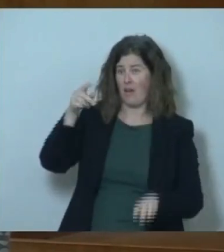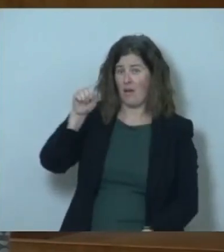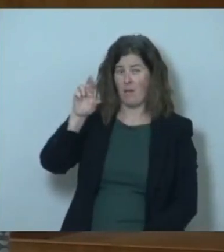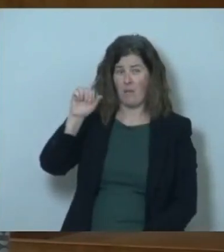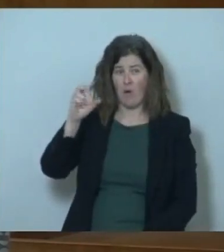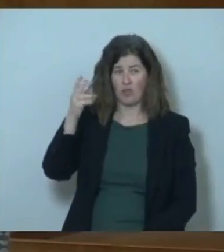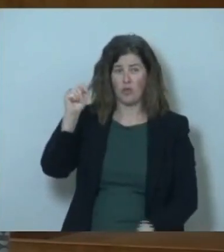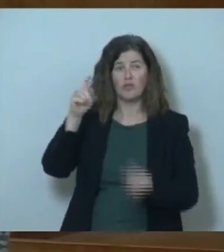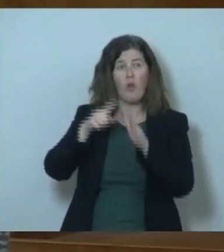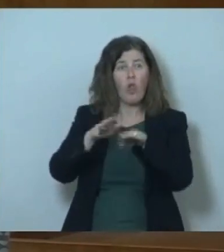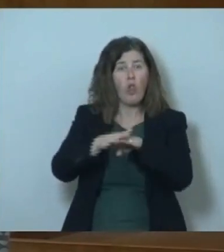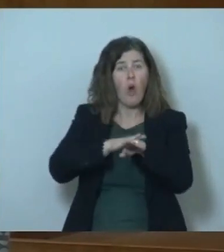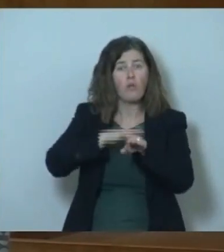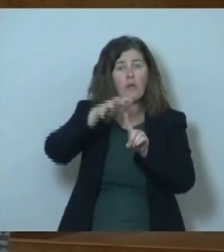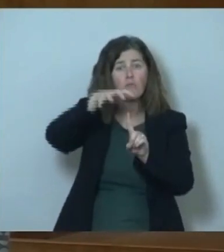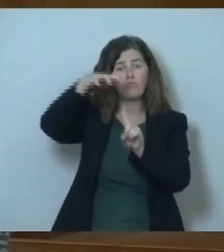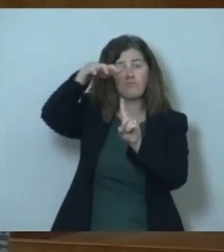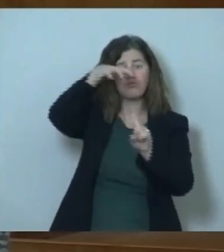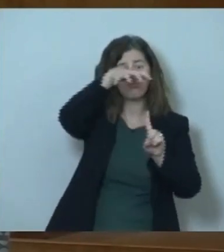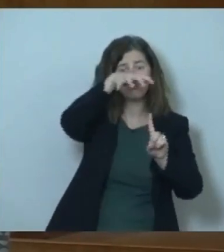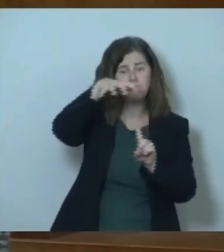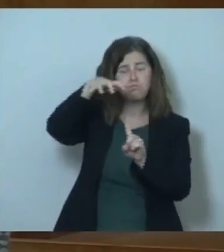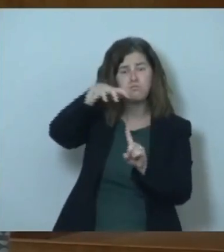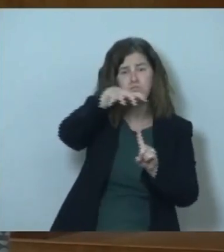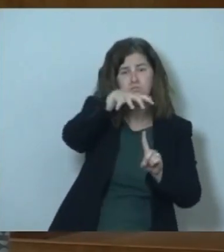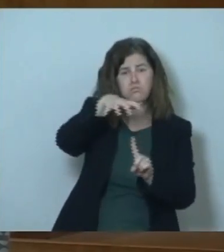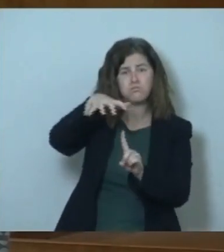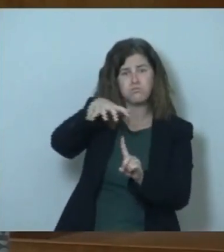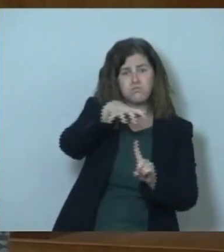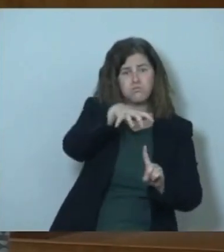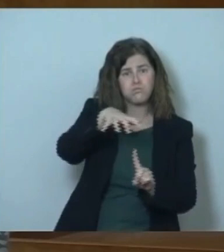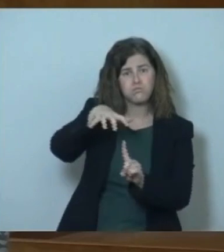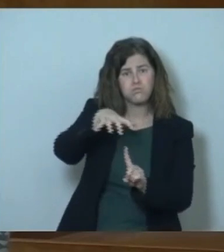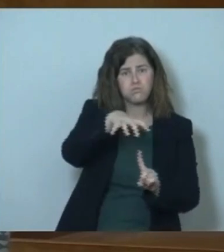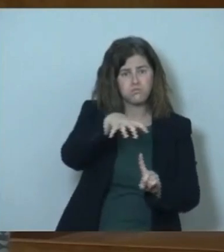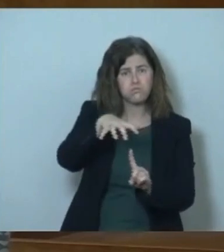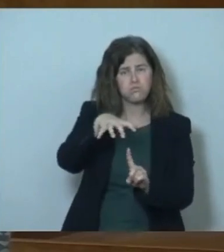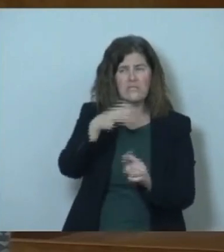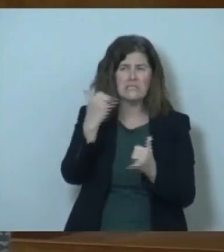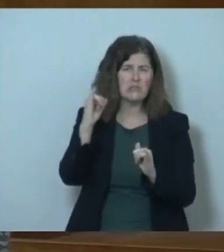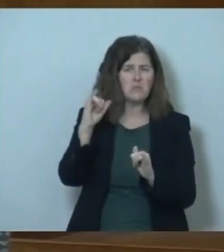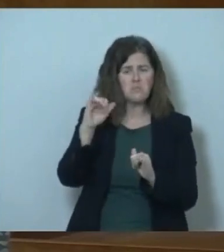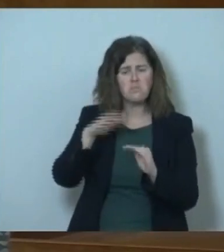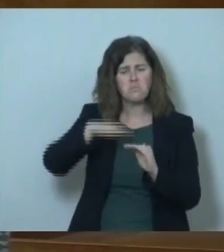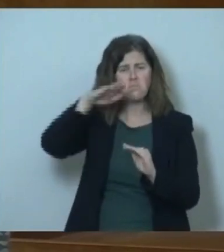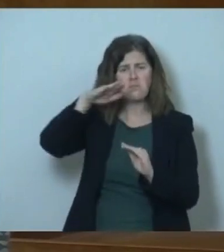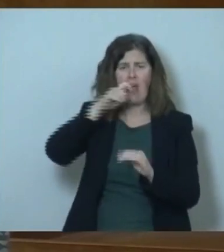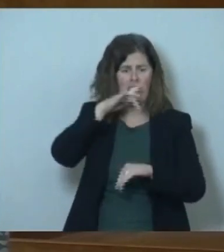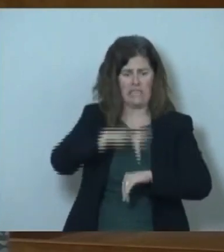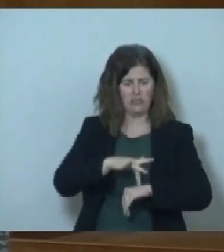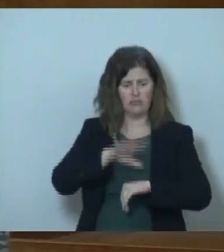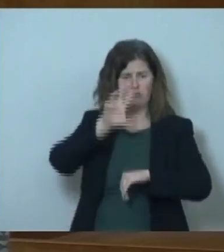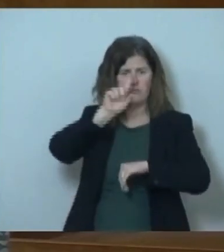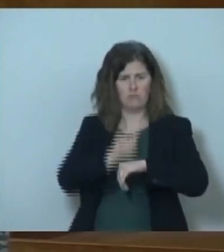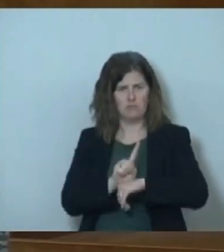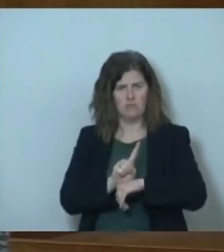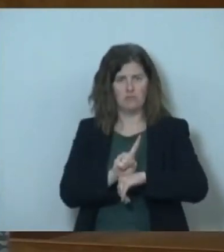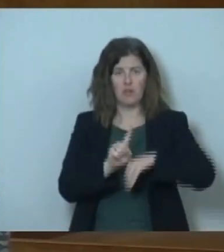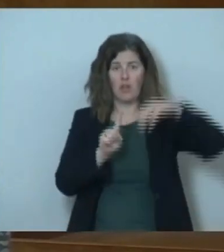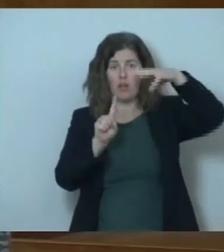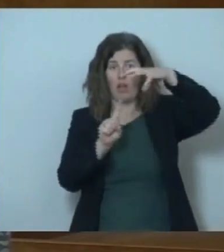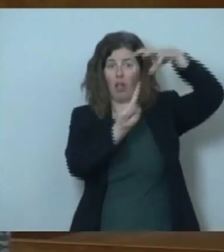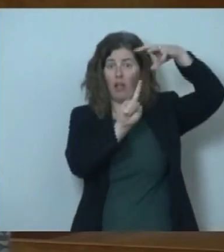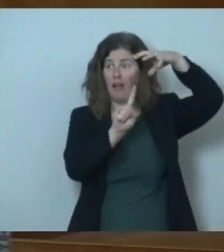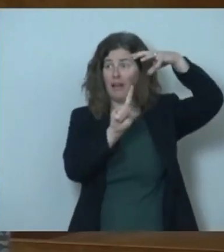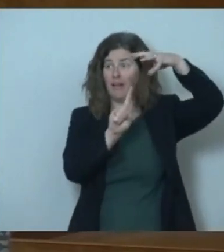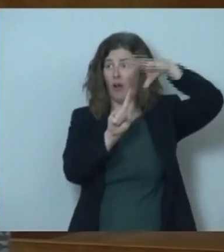finally started to slow down and drift towards Earth, but we're still maybe 1,000 feet above Earth, we would not conclude it was time to